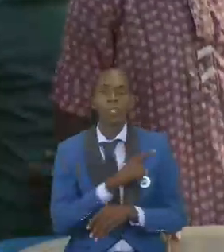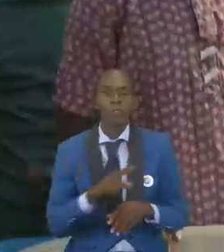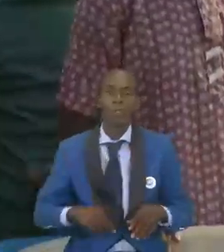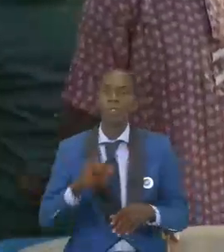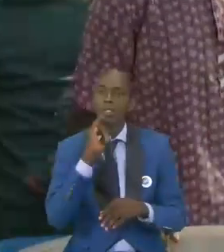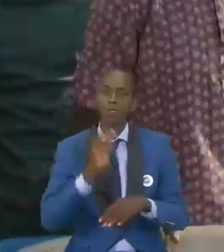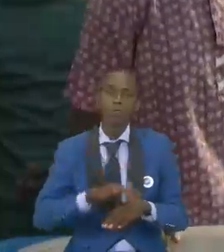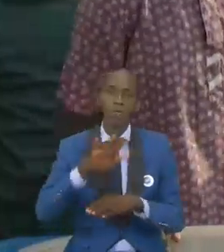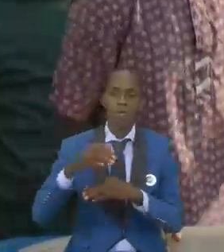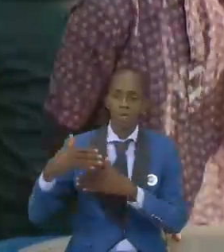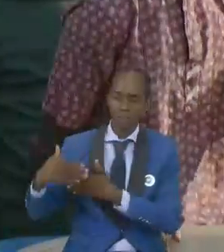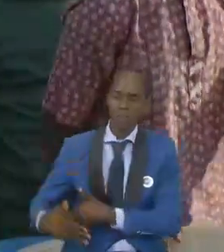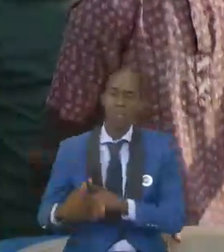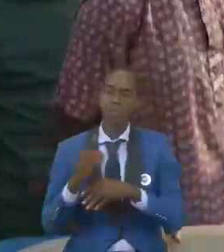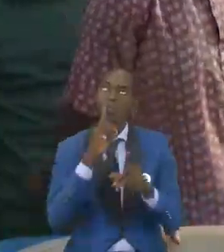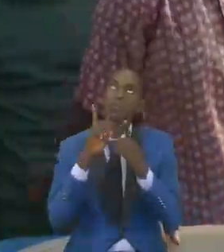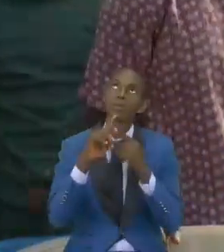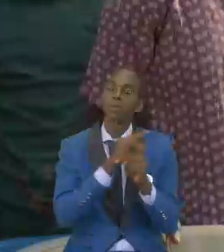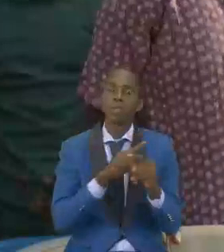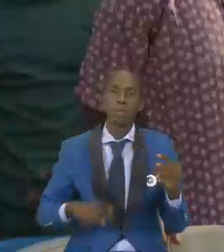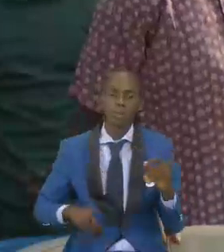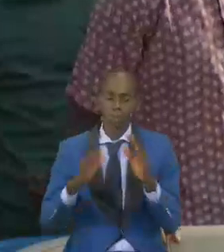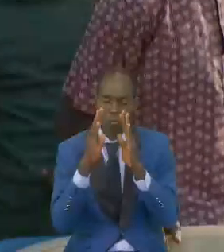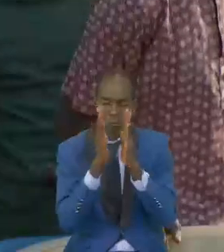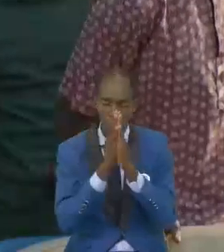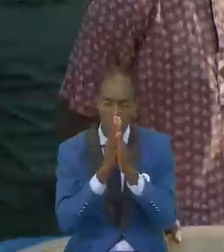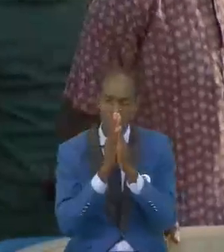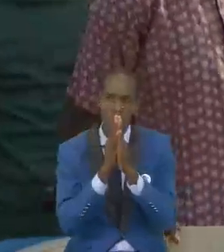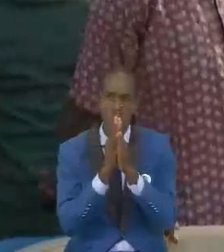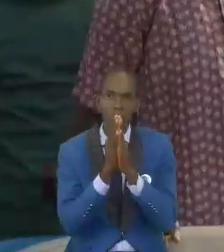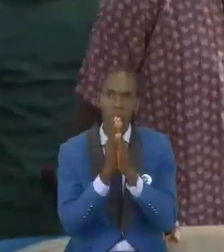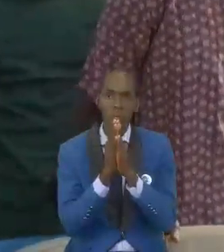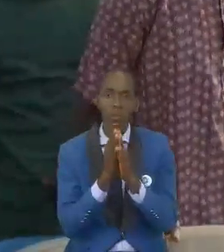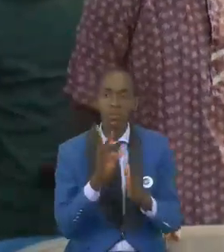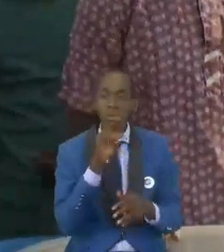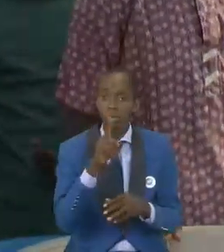side. Tell the Lord. Born again,